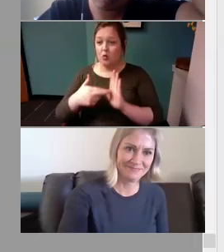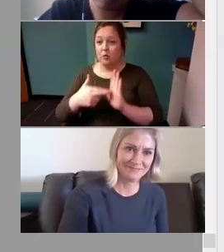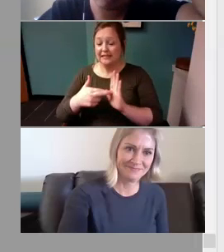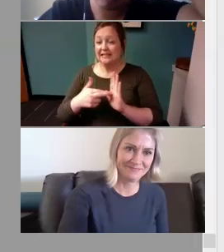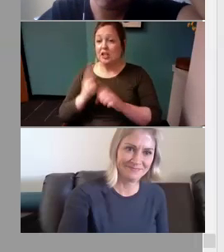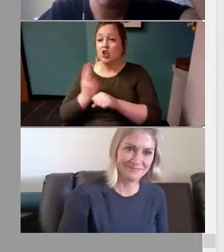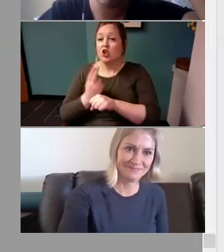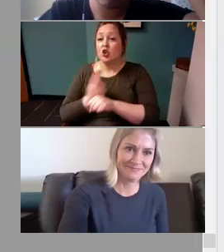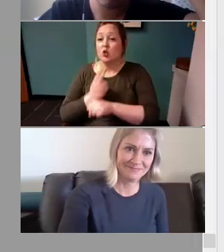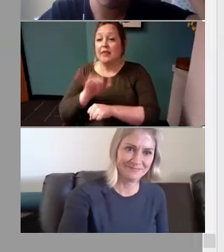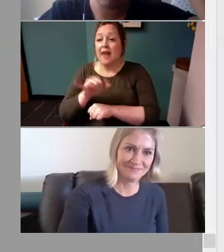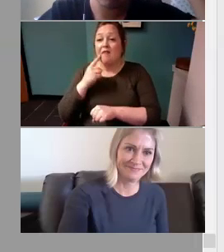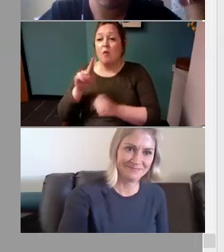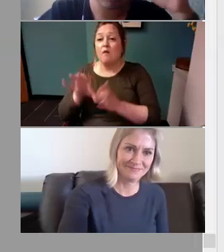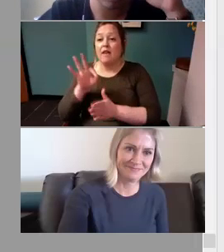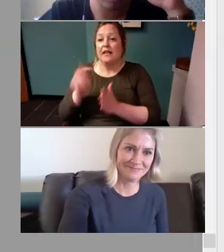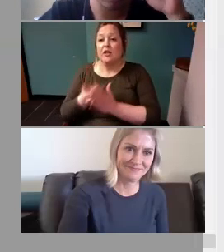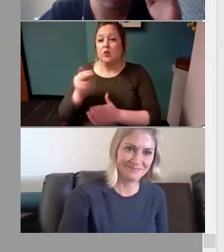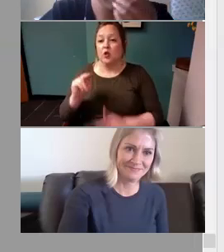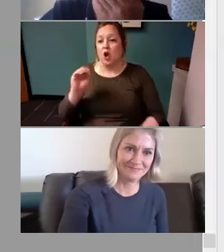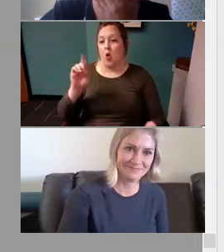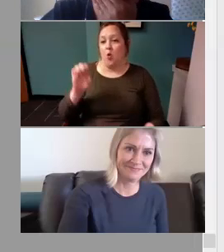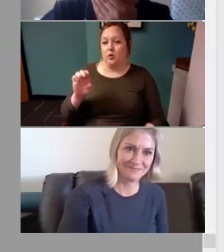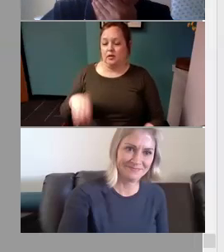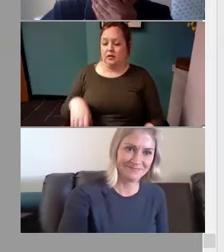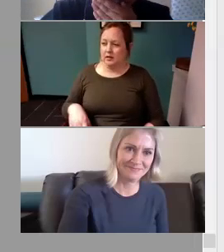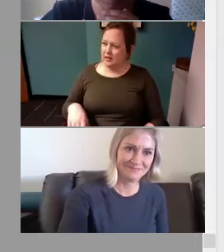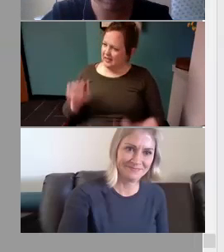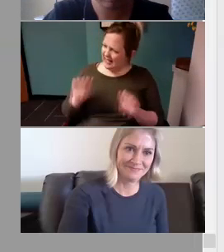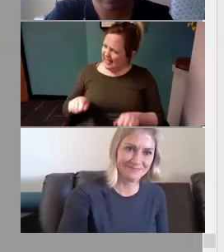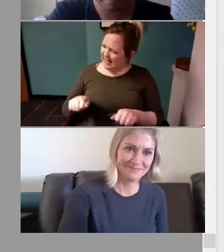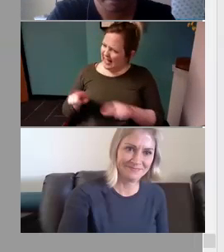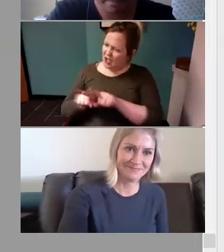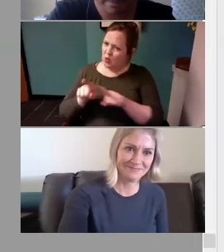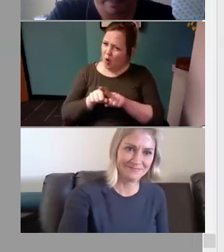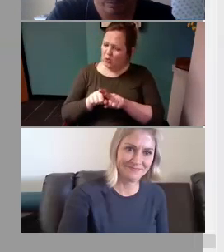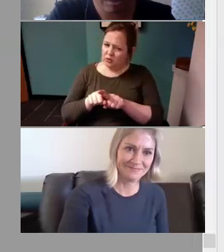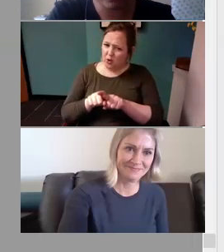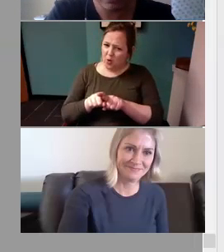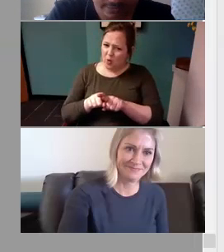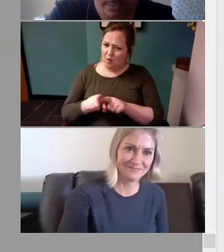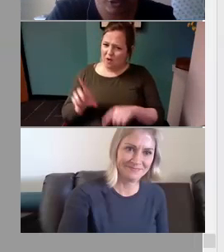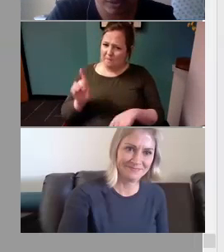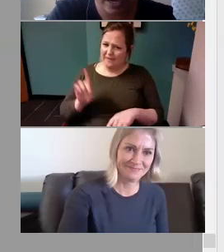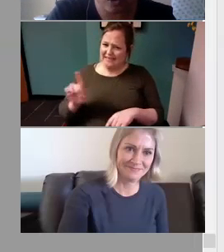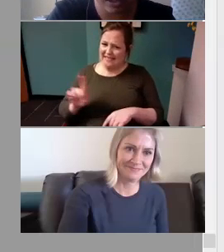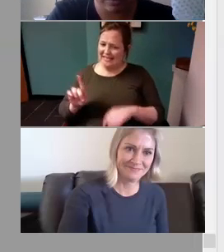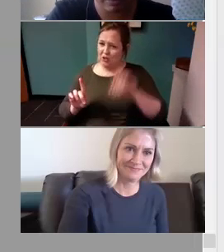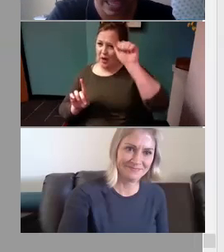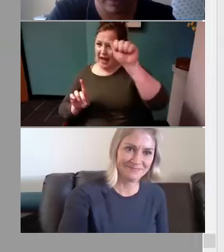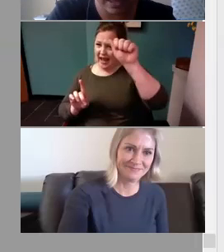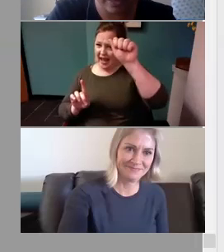I think, can you also draw a line from D to A and call that a back edge as well? Yes, you